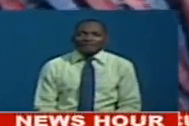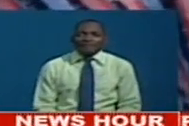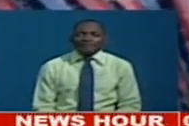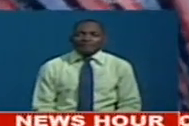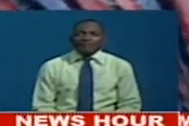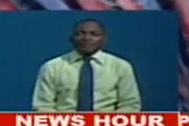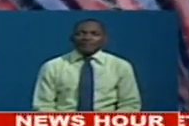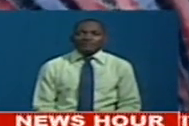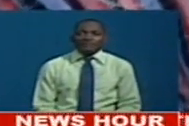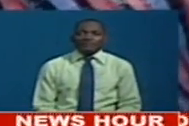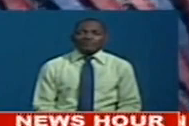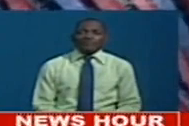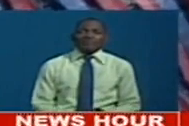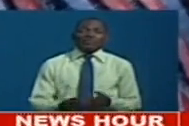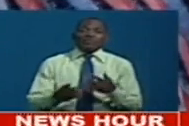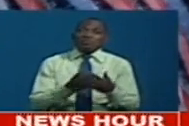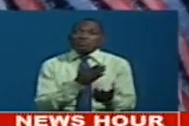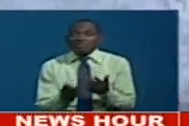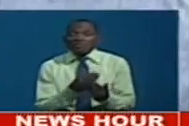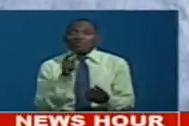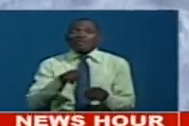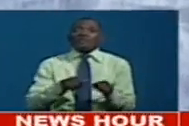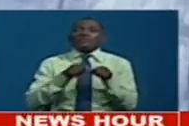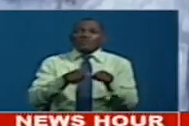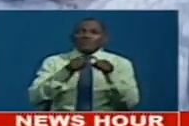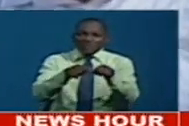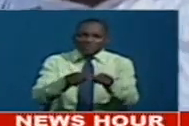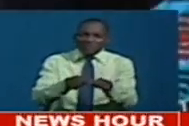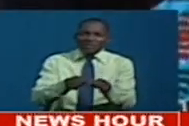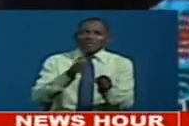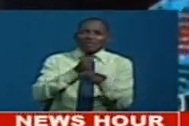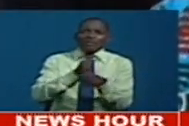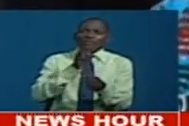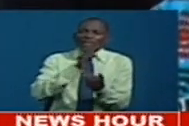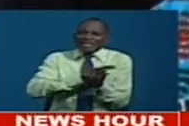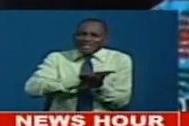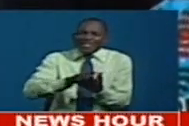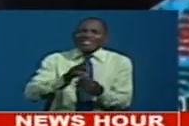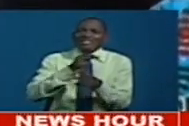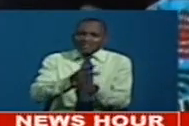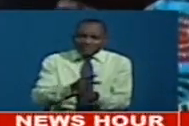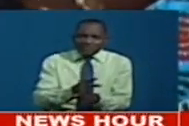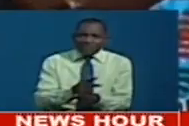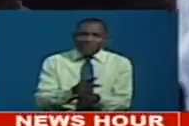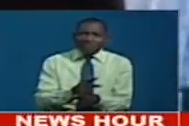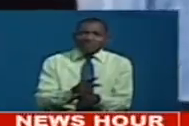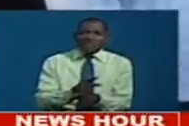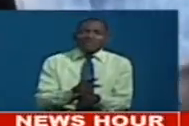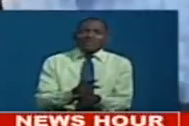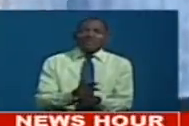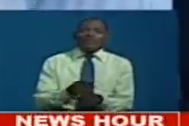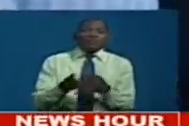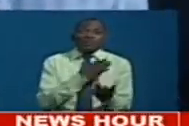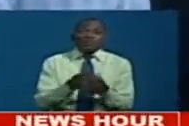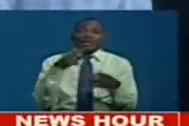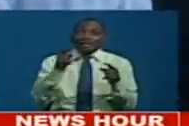turn off the taps, continue to conserve the water. The little bills that will come, settle them.